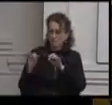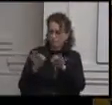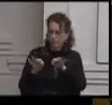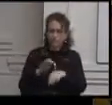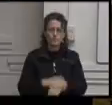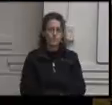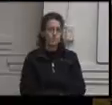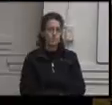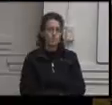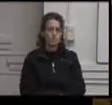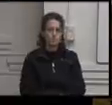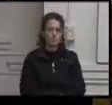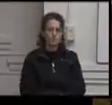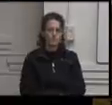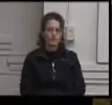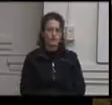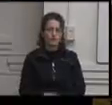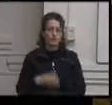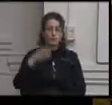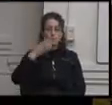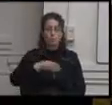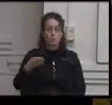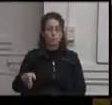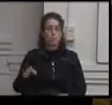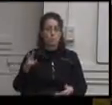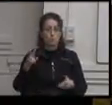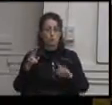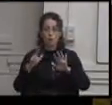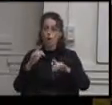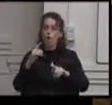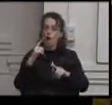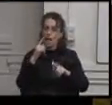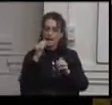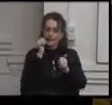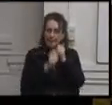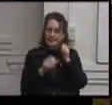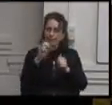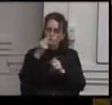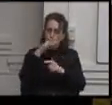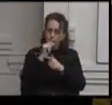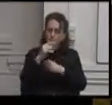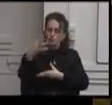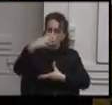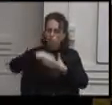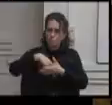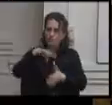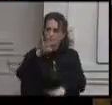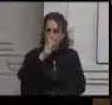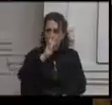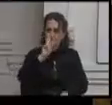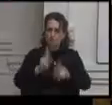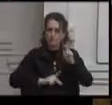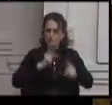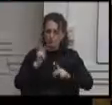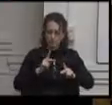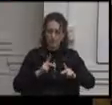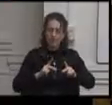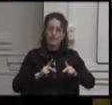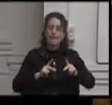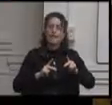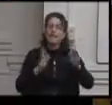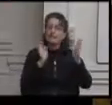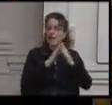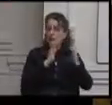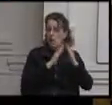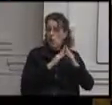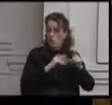Staffing in Brattleboro is 7 people at once, 7 people on a shift. There's 5 downtown and there's 2 at West